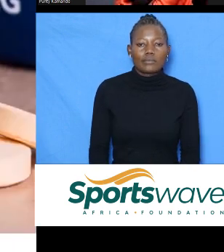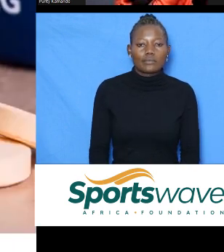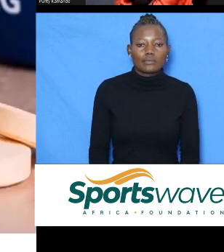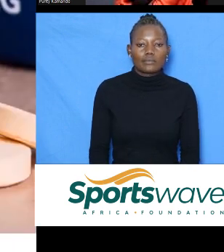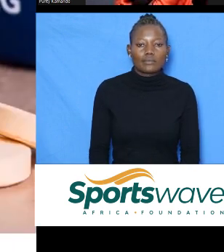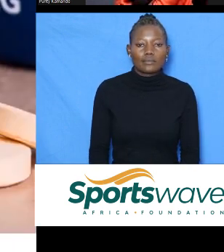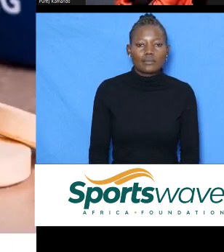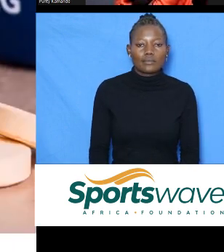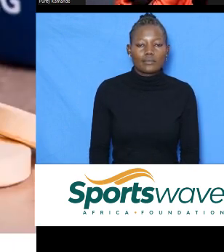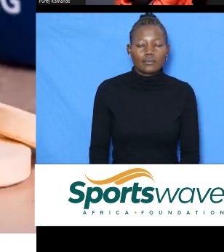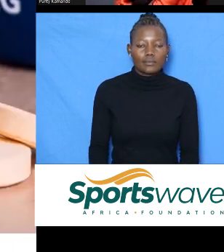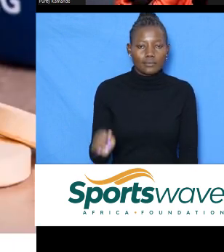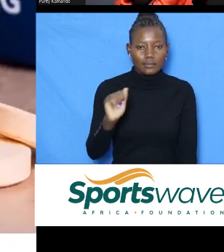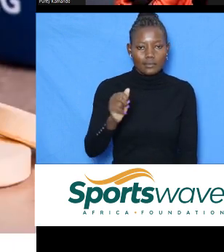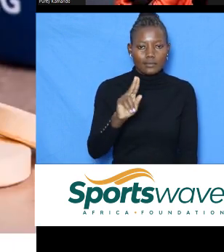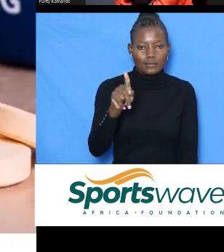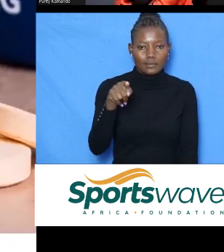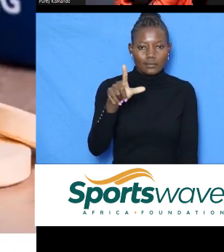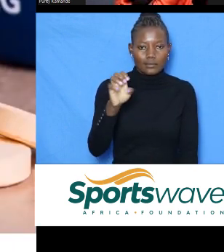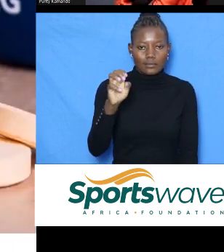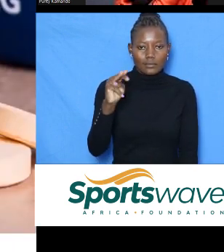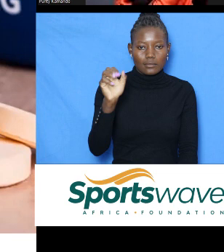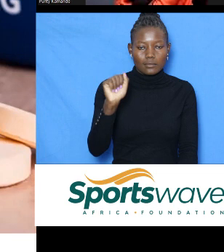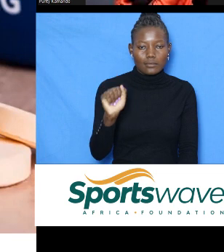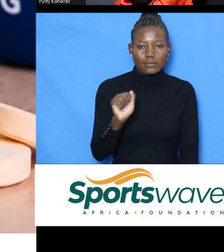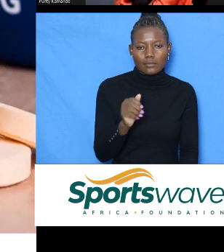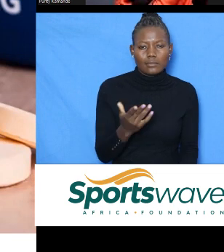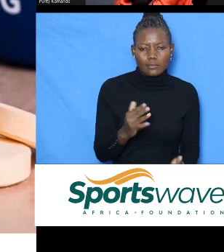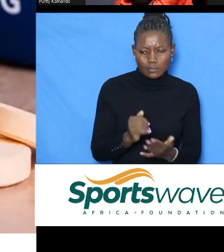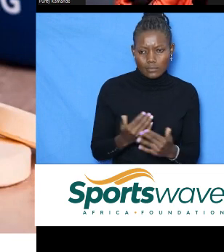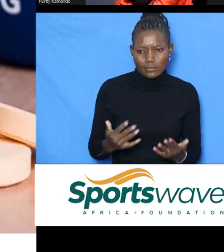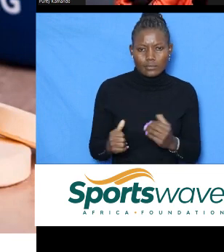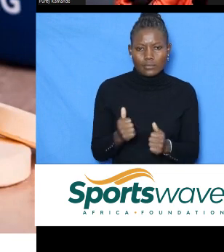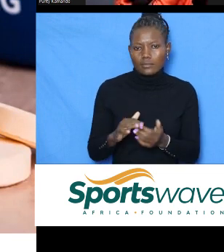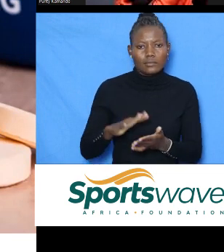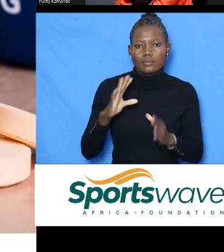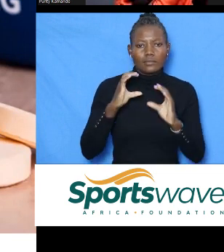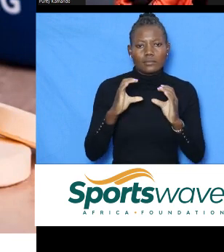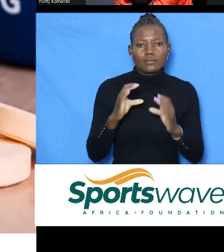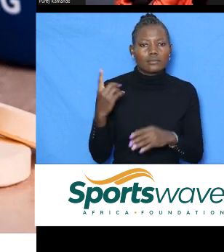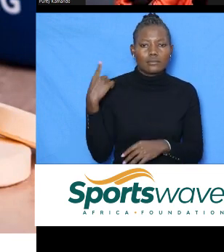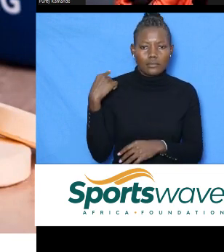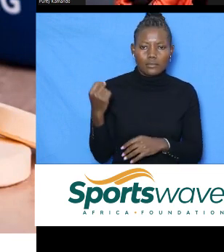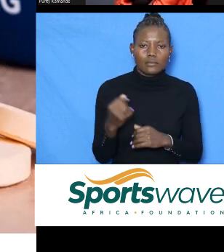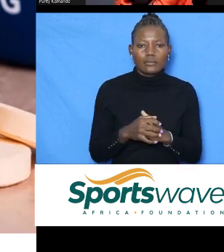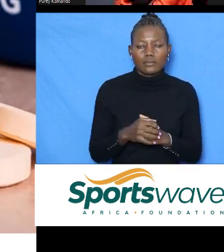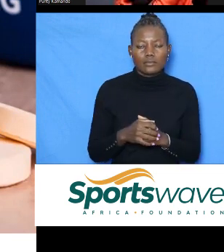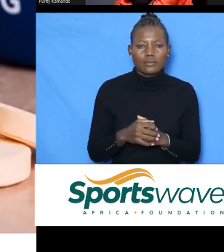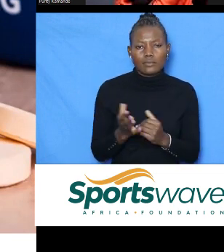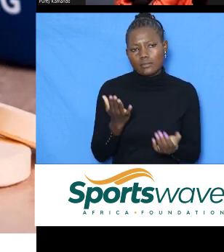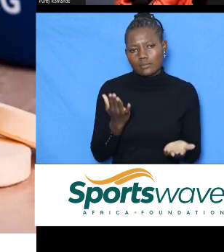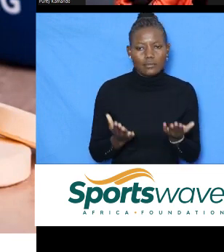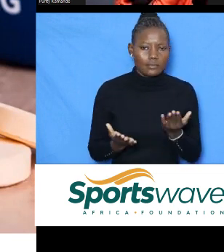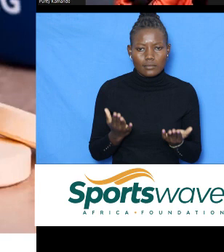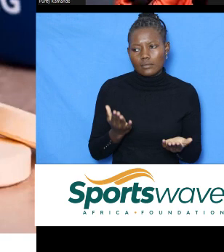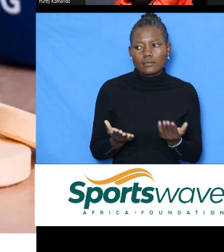So supplements, this is something that most coaches are currently weighing, or